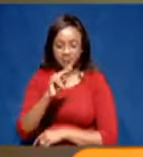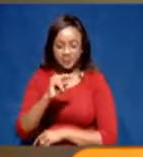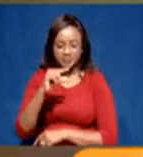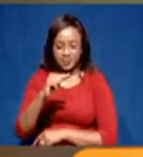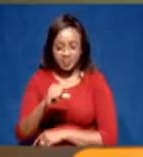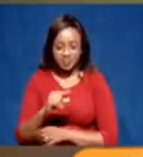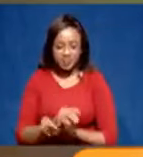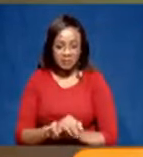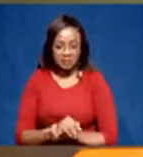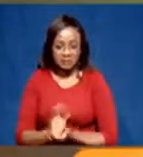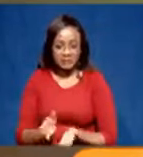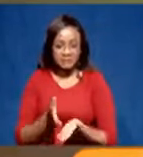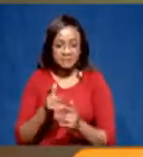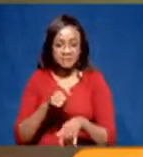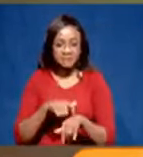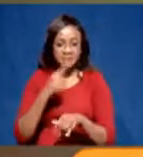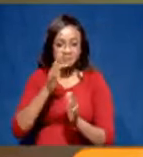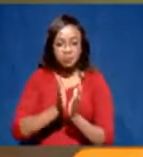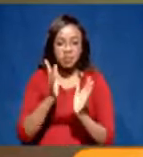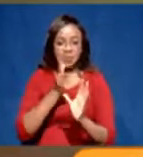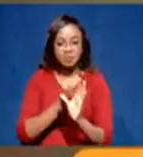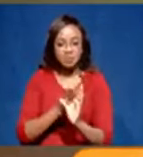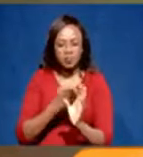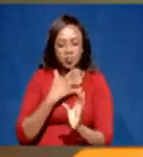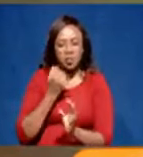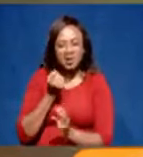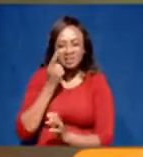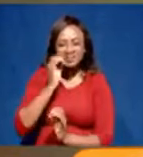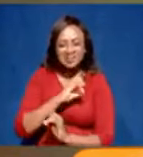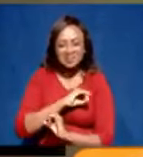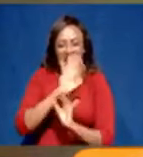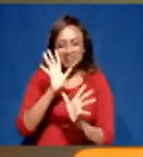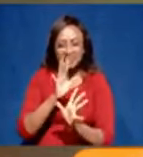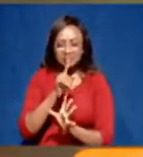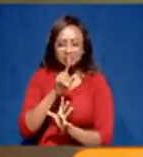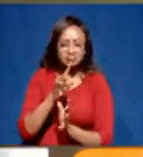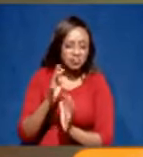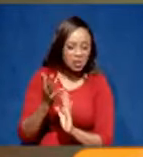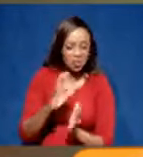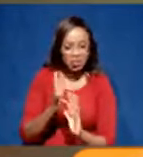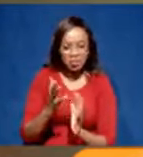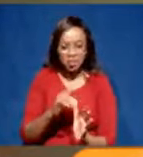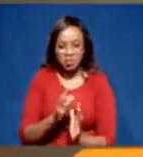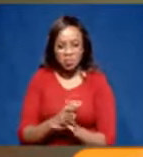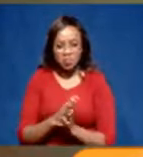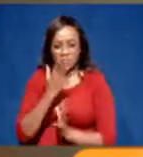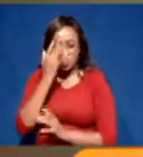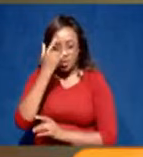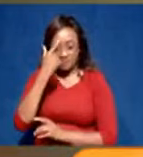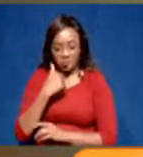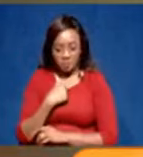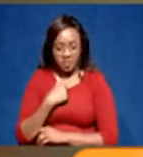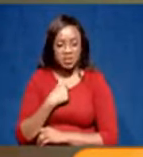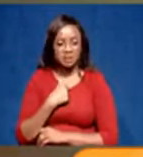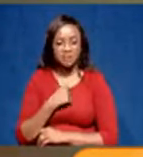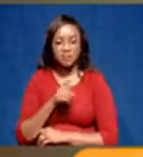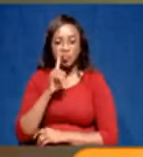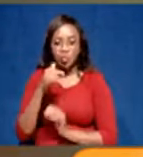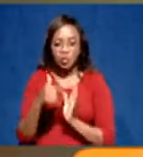of public participation, just trying to get to understand this. I think for me, one of the things I would like to understand